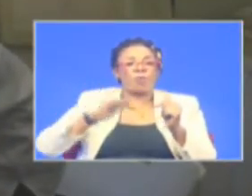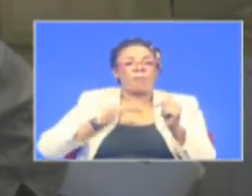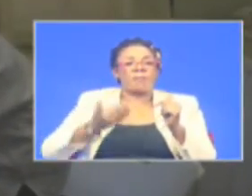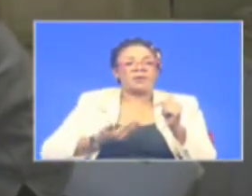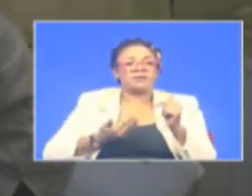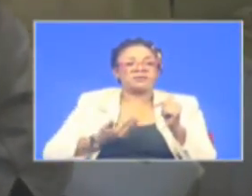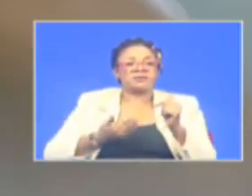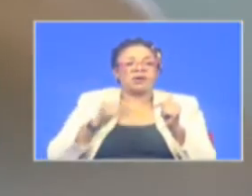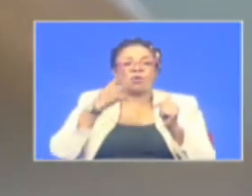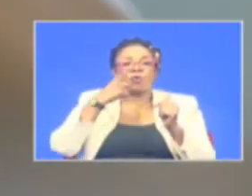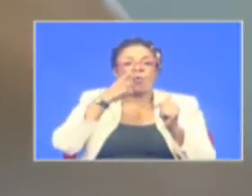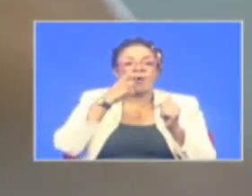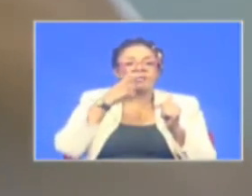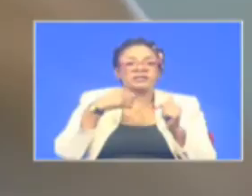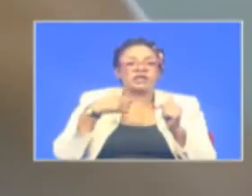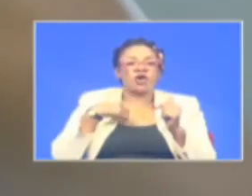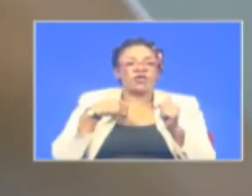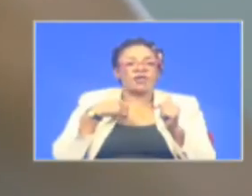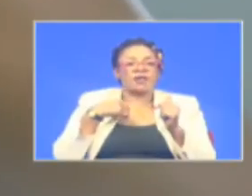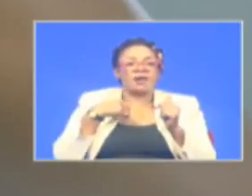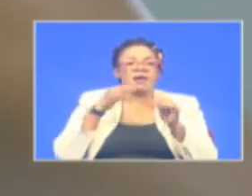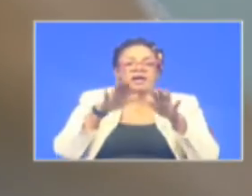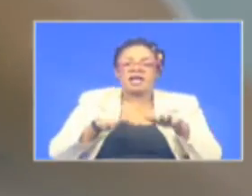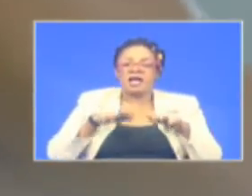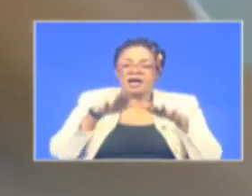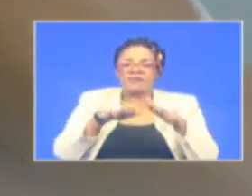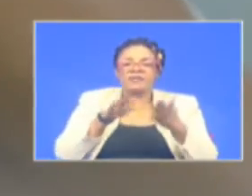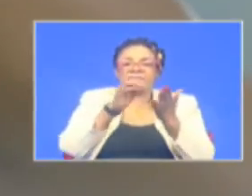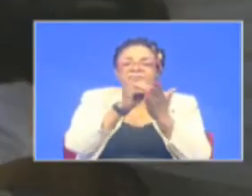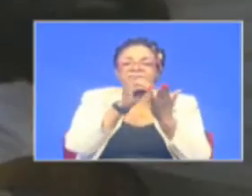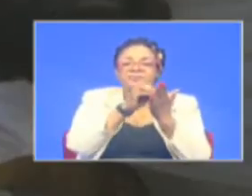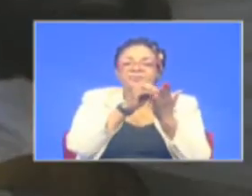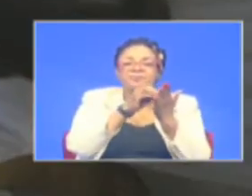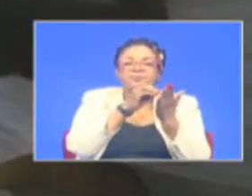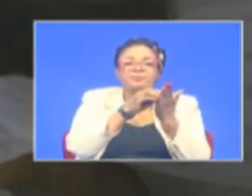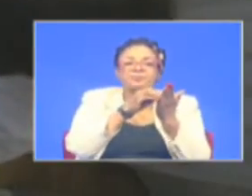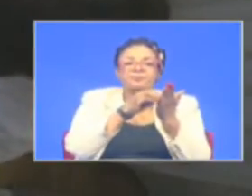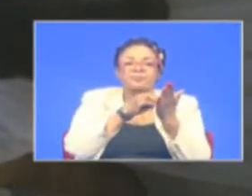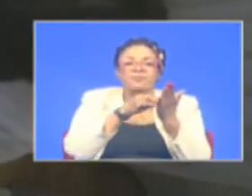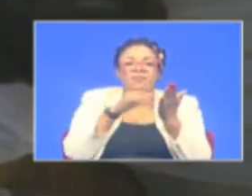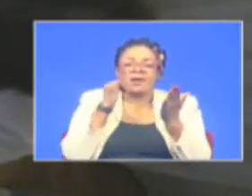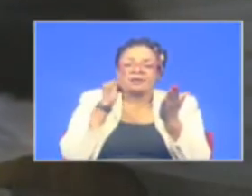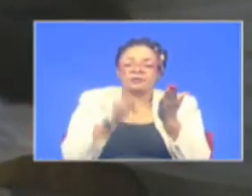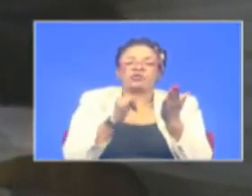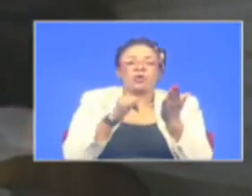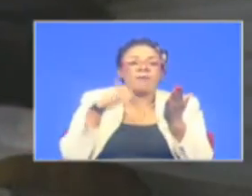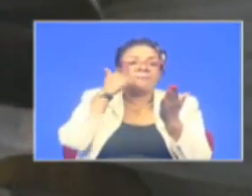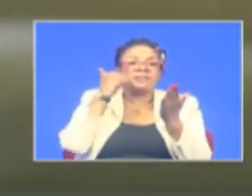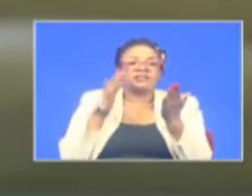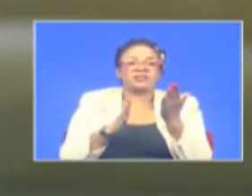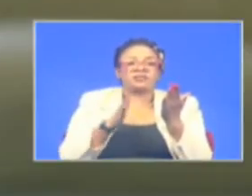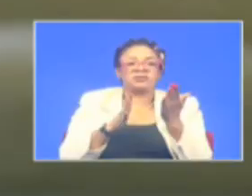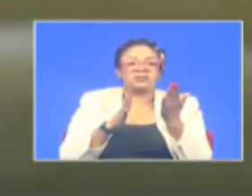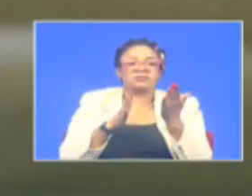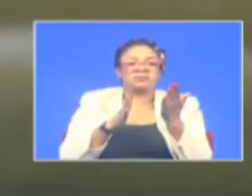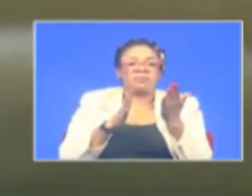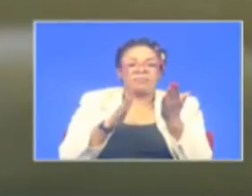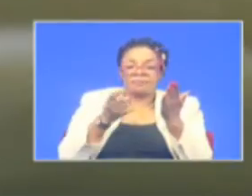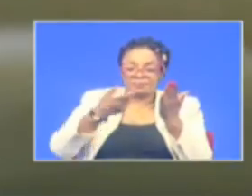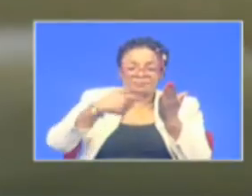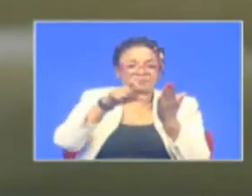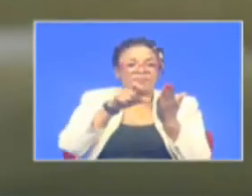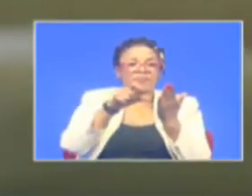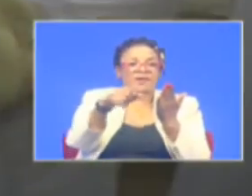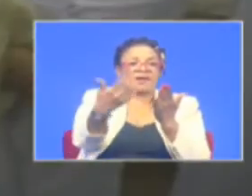white coat carefully records the particulars of the newest patient, and that is a sheep-shaped